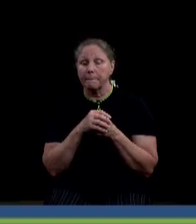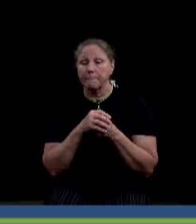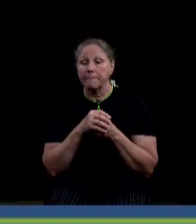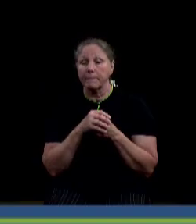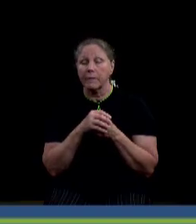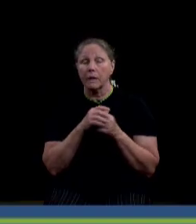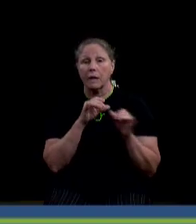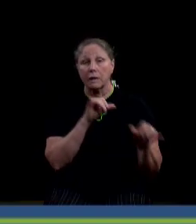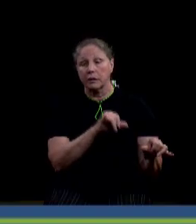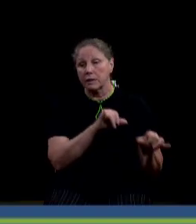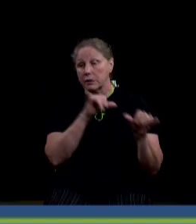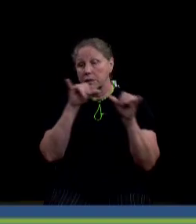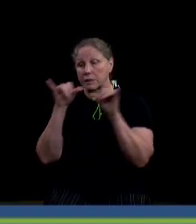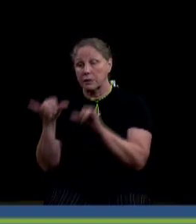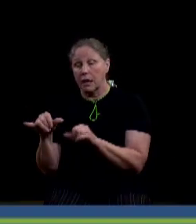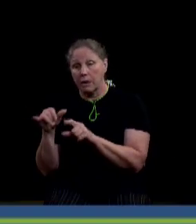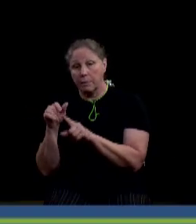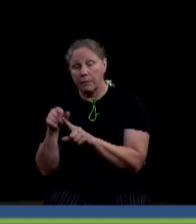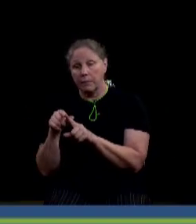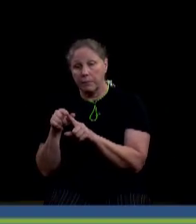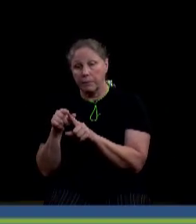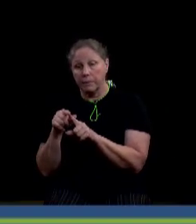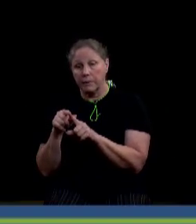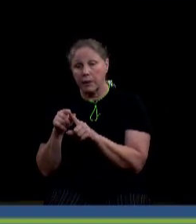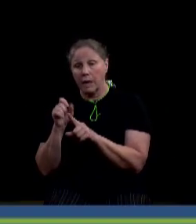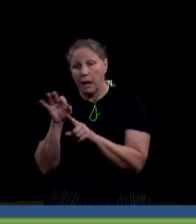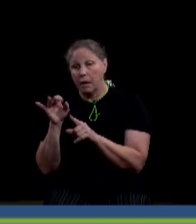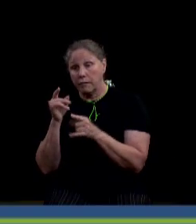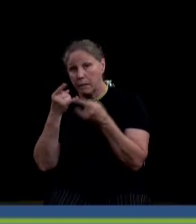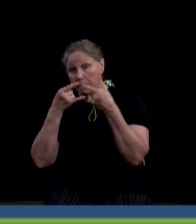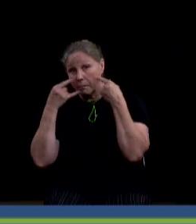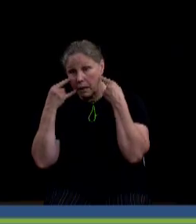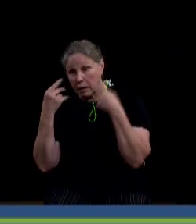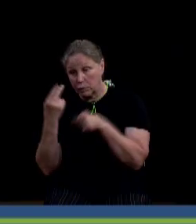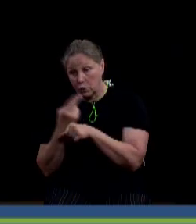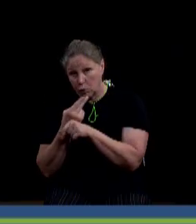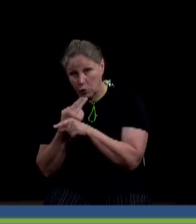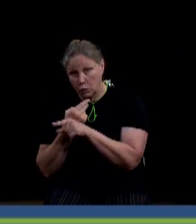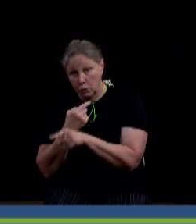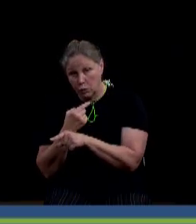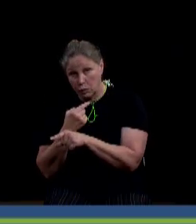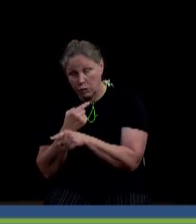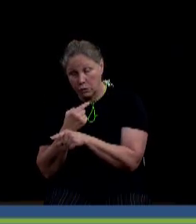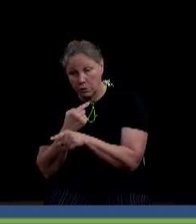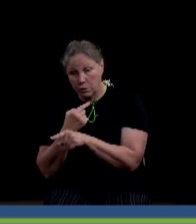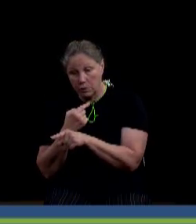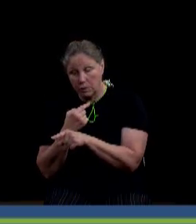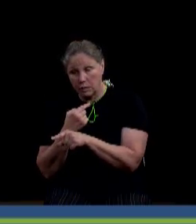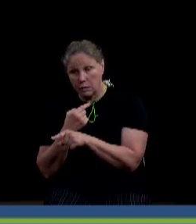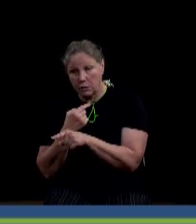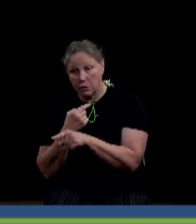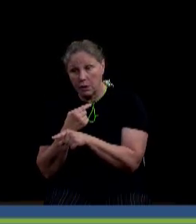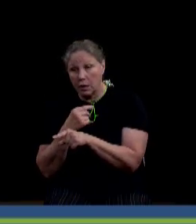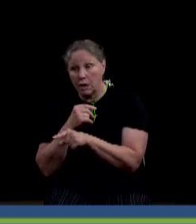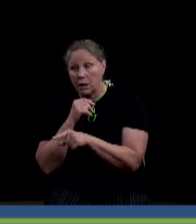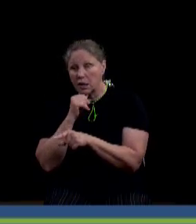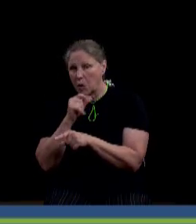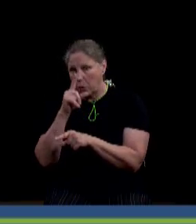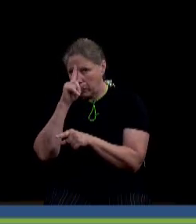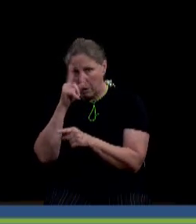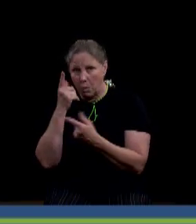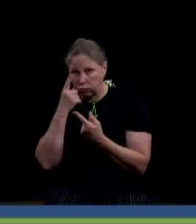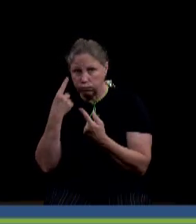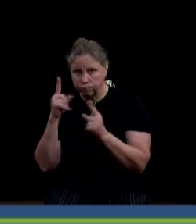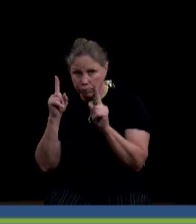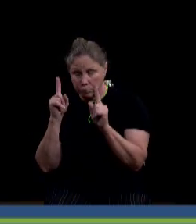wearing masks. I don't believe we're going to get there if this is